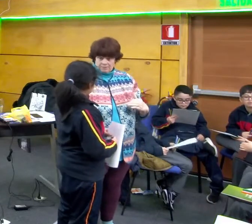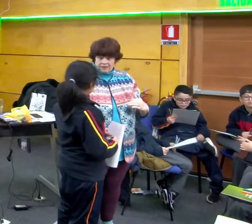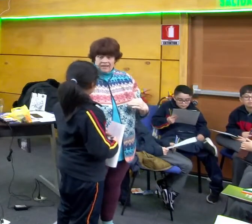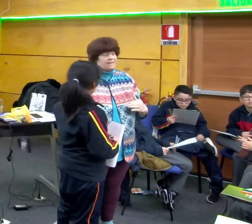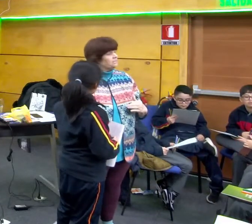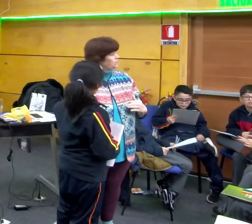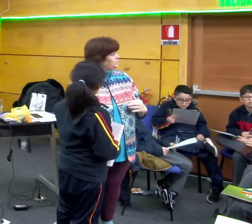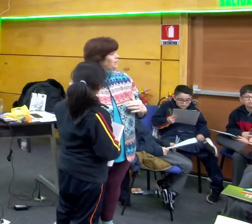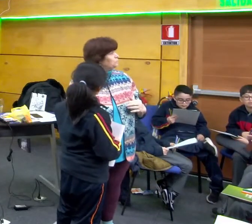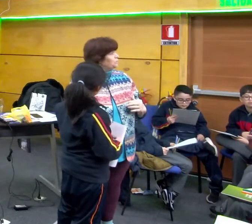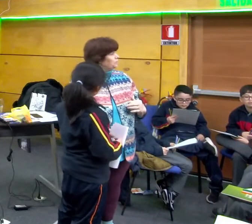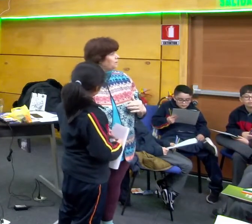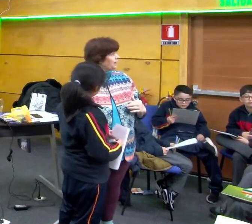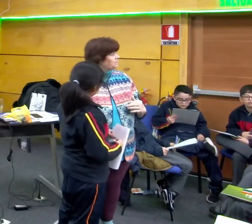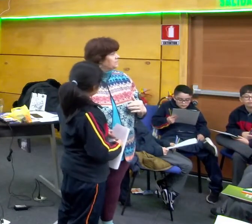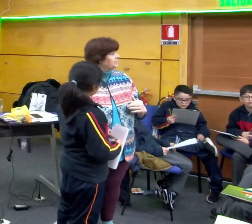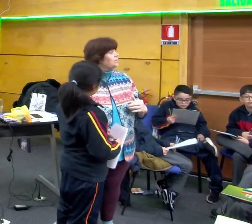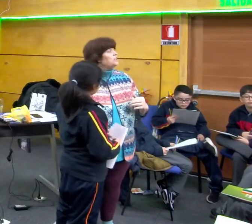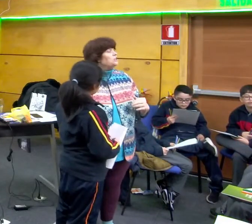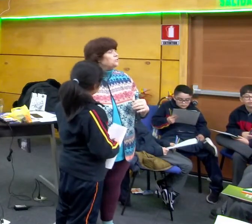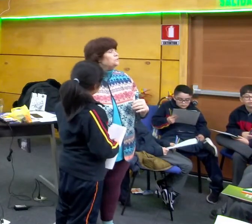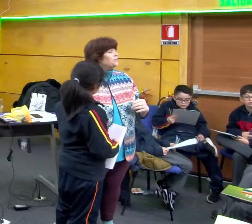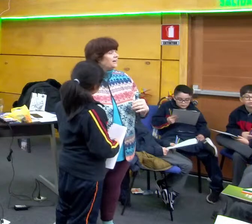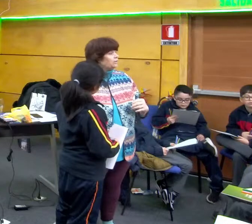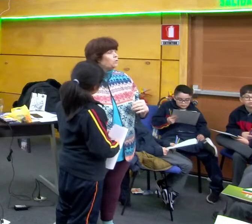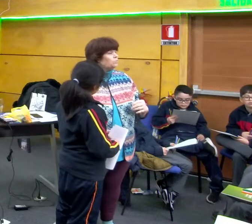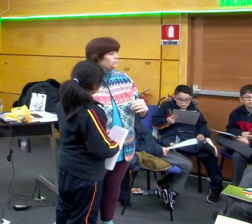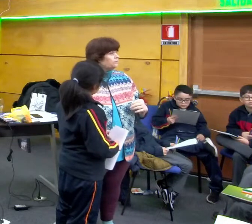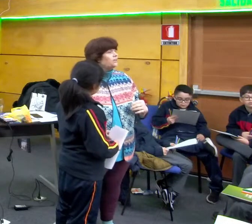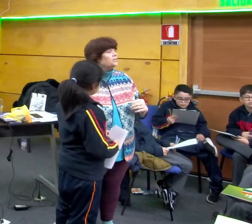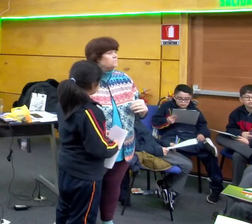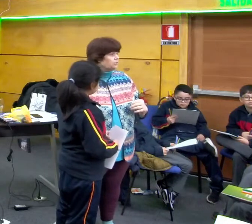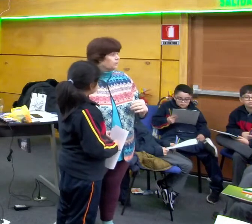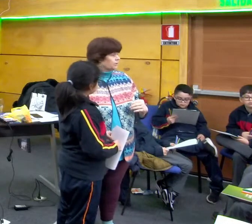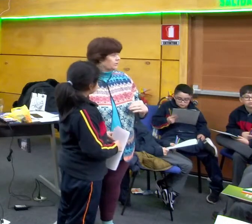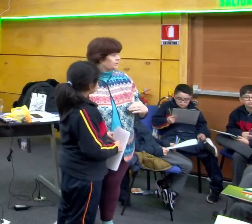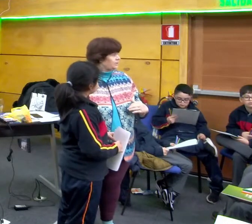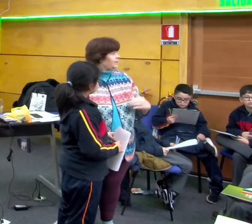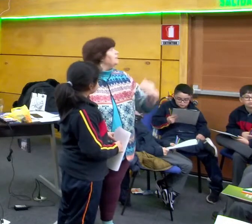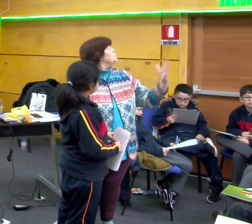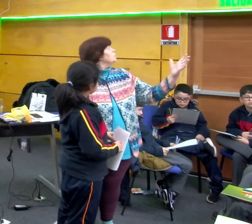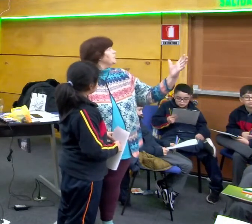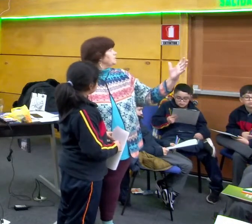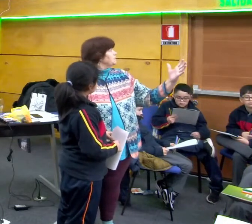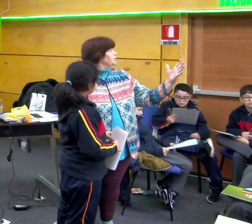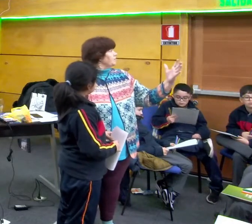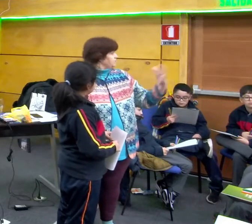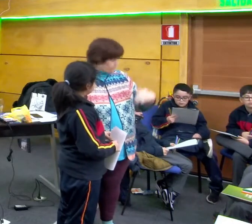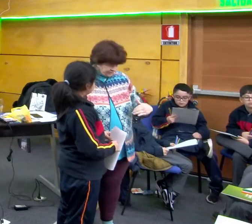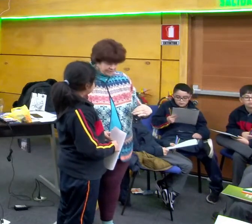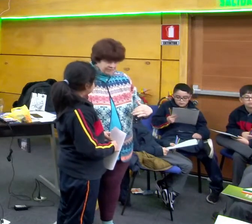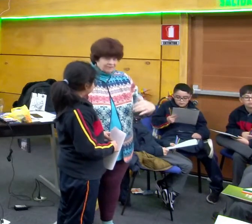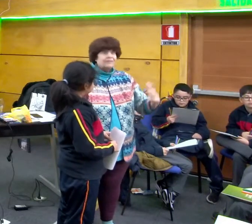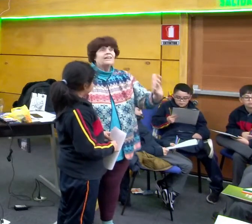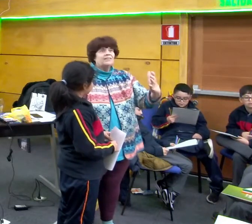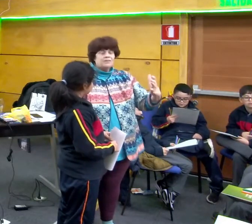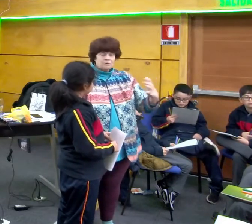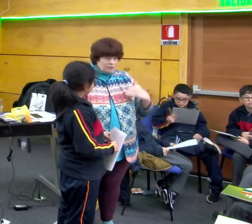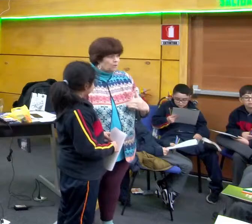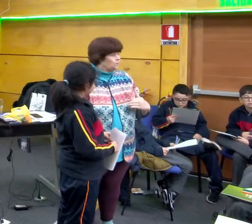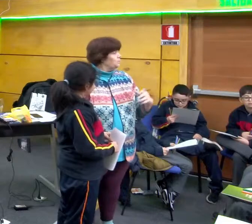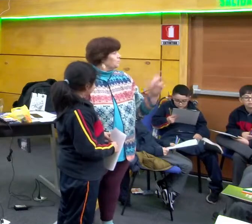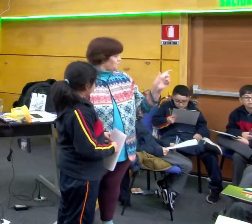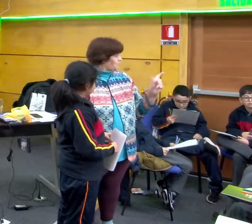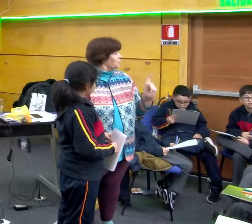looking up. And sometimes when you're practicing, you do that at home in front of the mirror, and you look at yourself. And